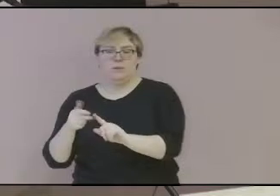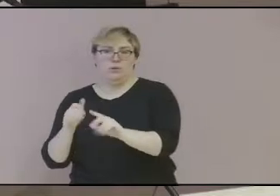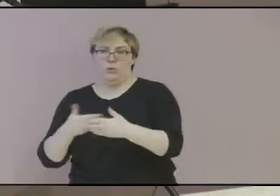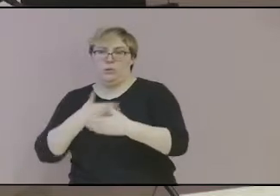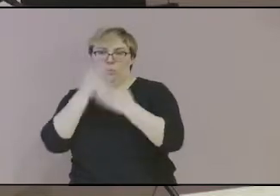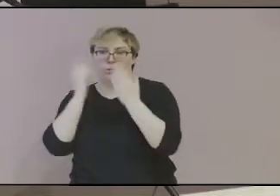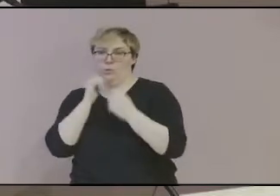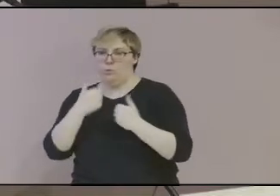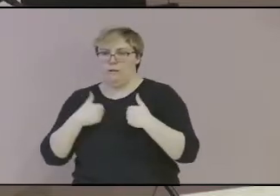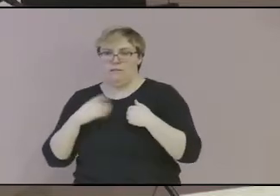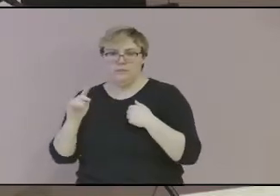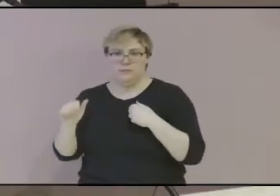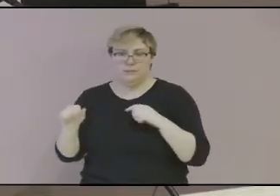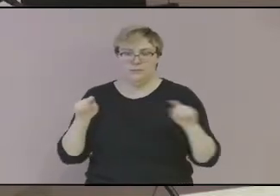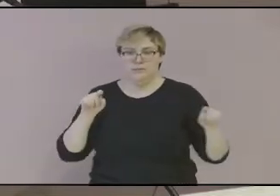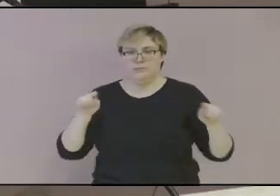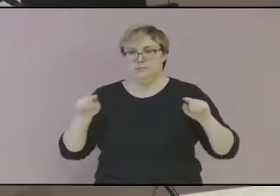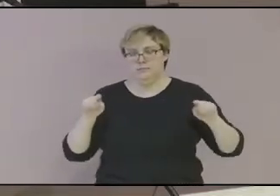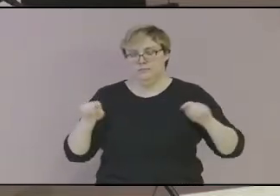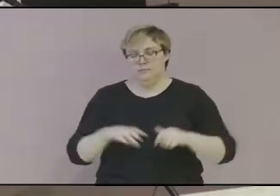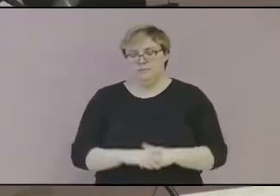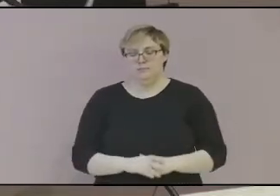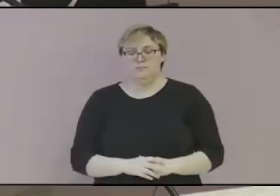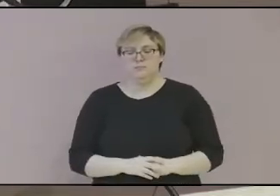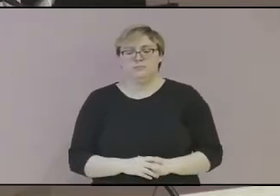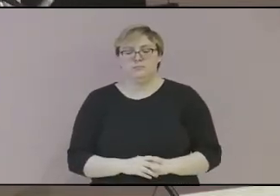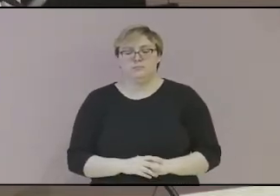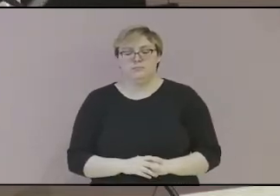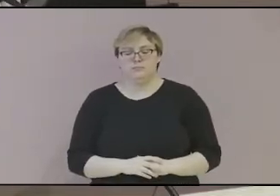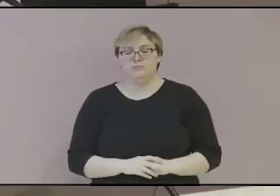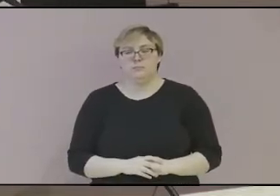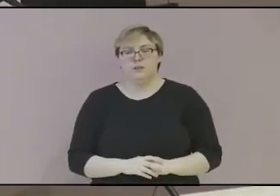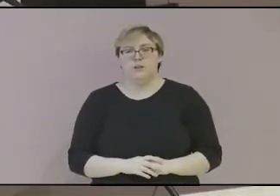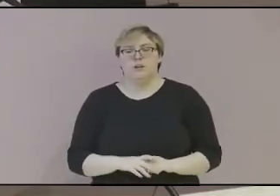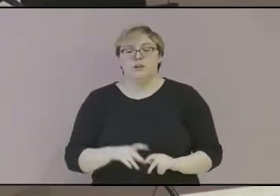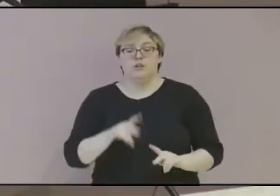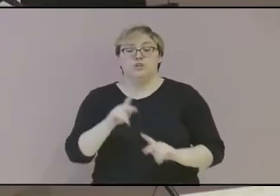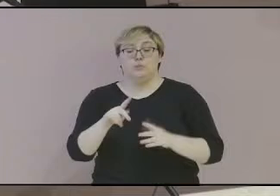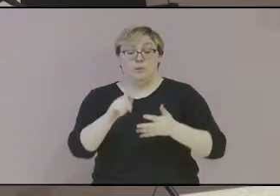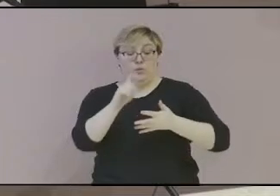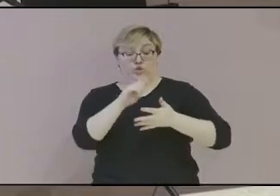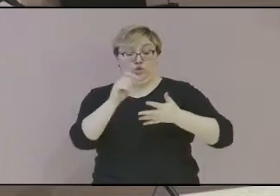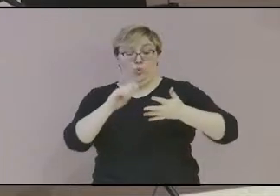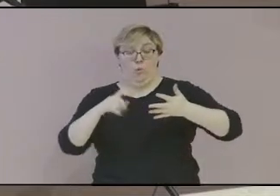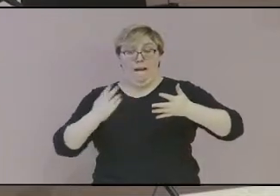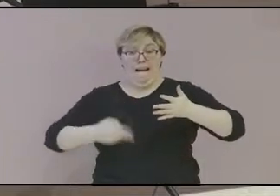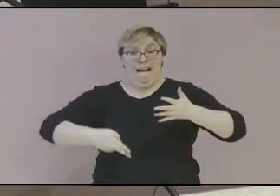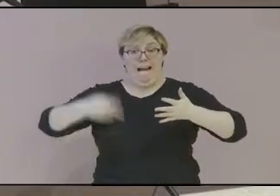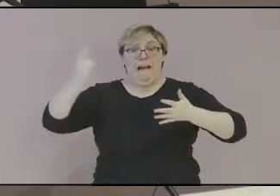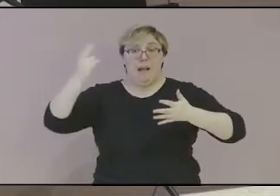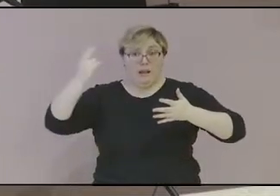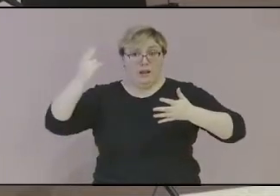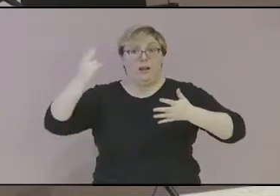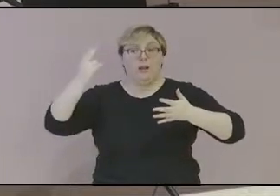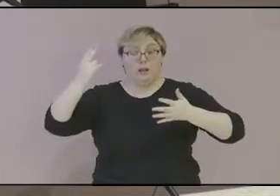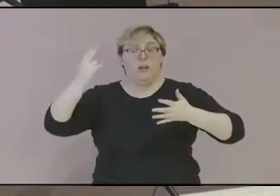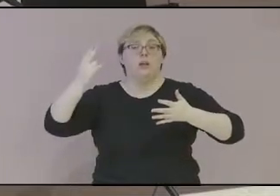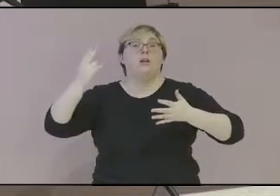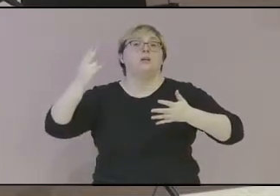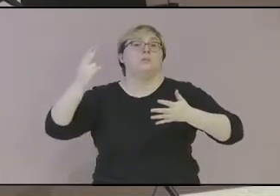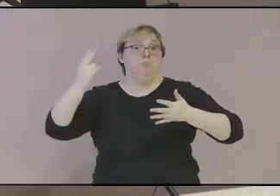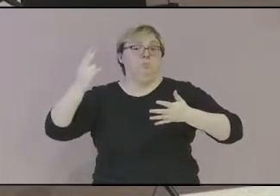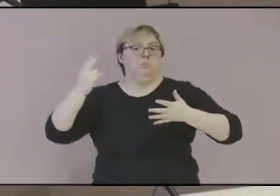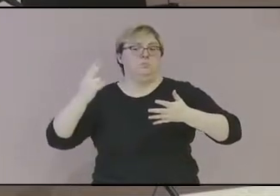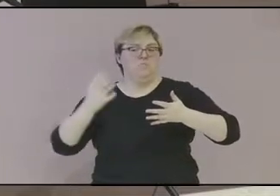and how to deny ventilators to those with worse or higher scores, even if they had passed that initial exclusion